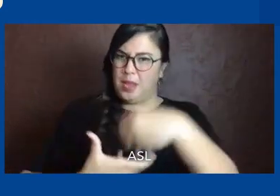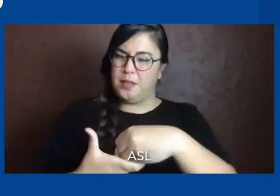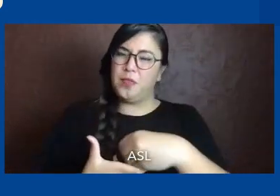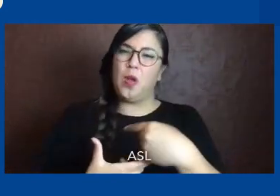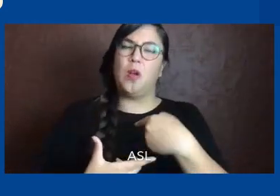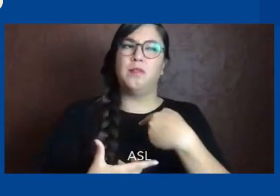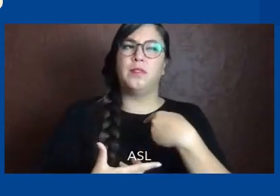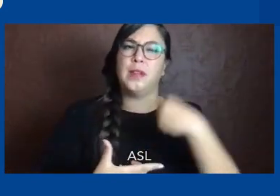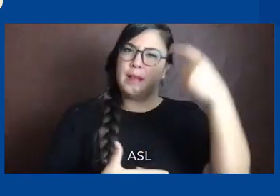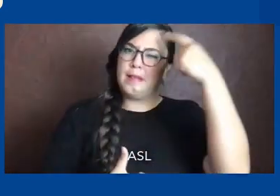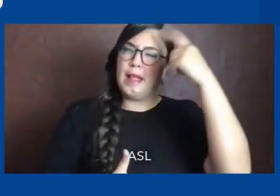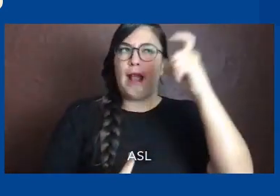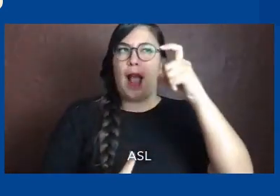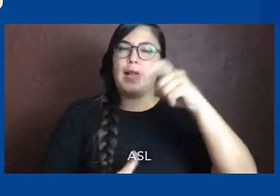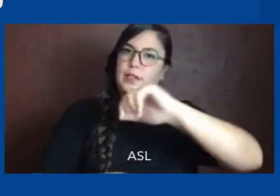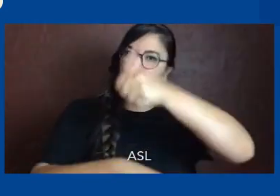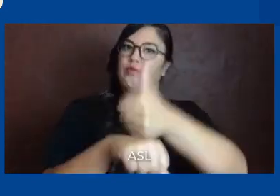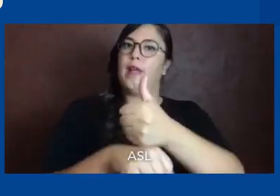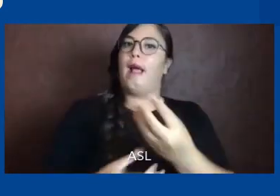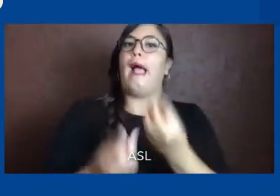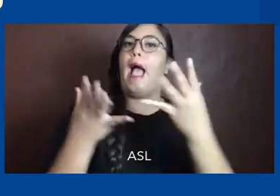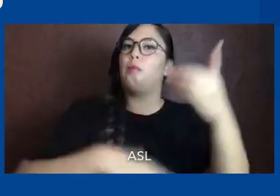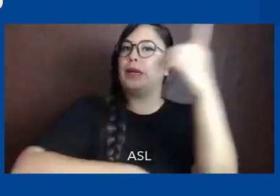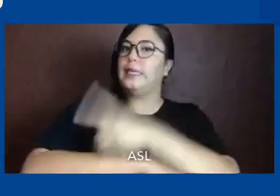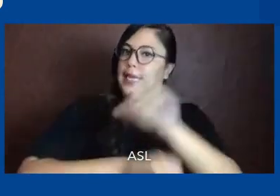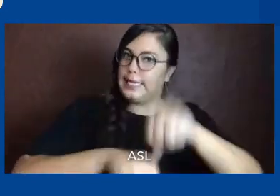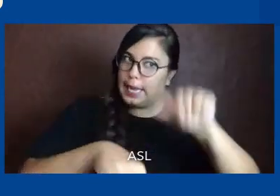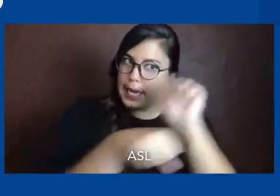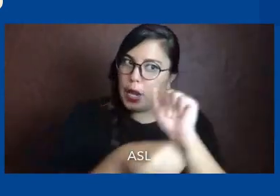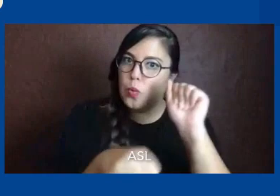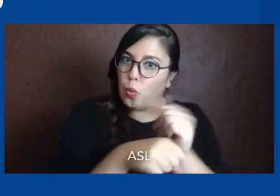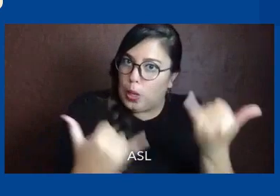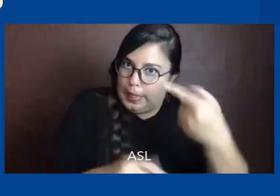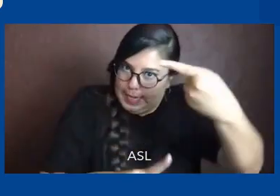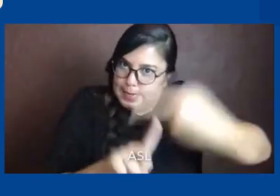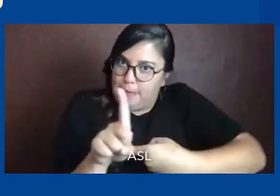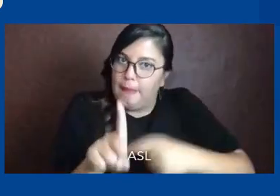of days this month, and I need to know that's going to happen.